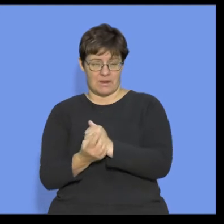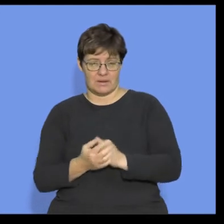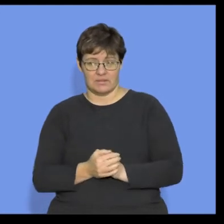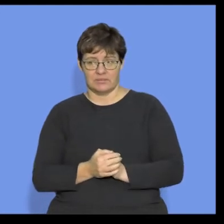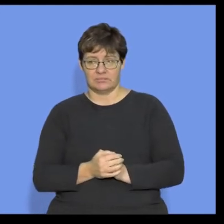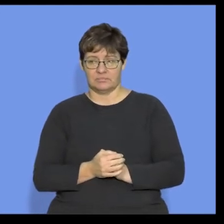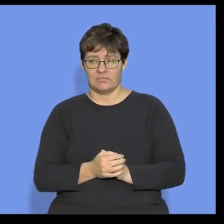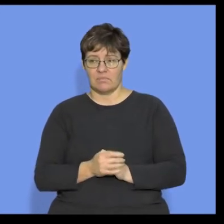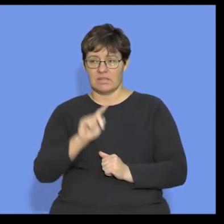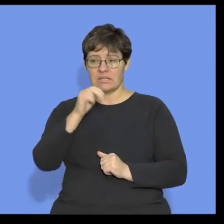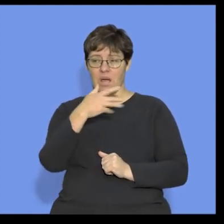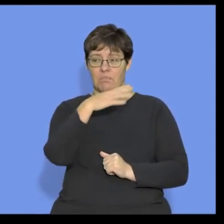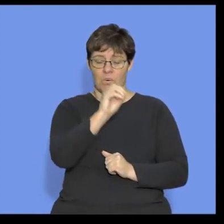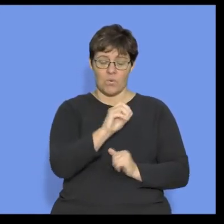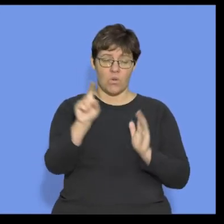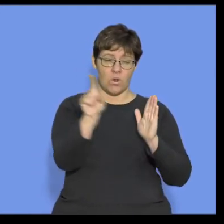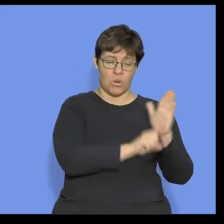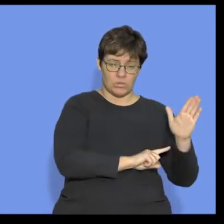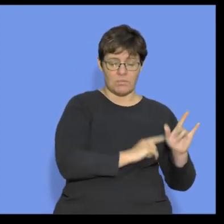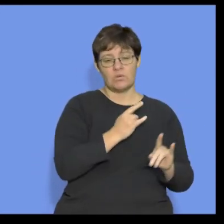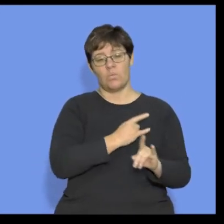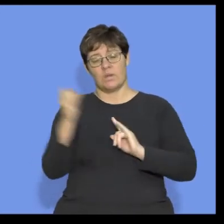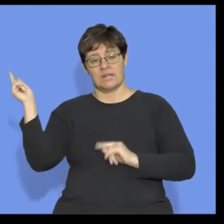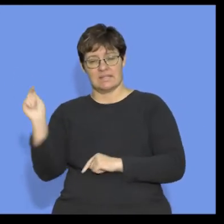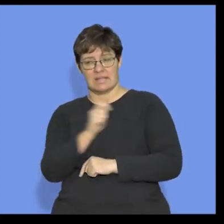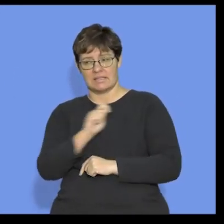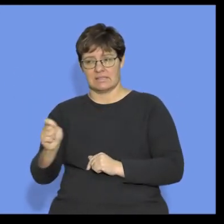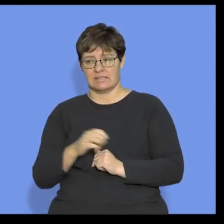about the probability that Thabo loses a race but wins tennis?